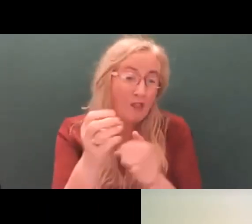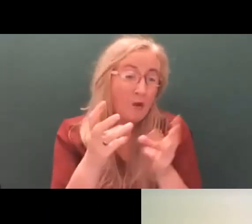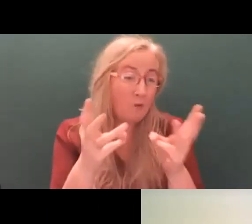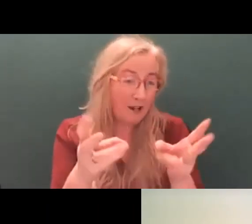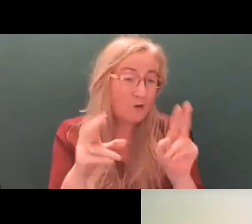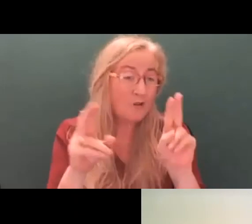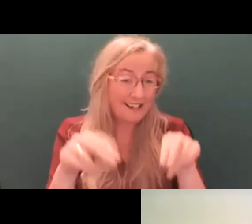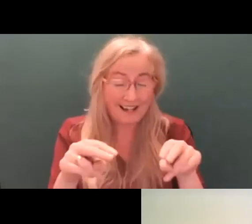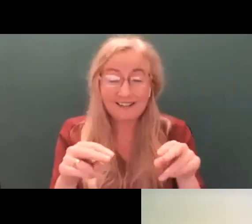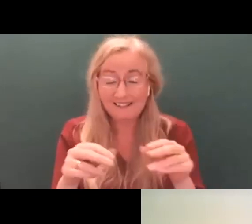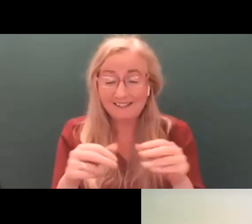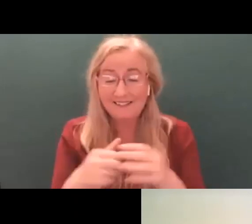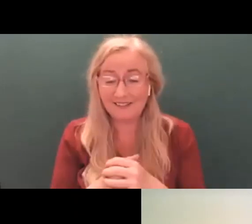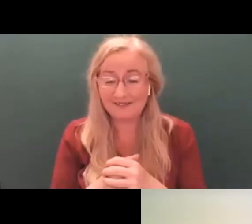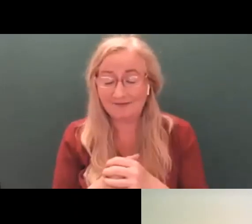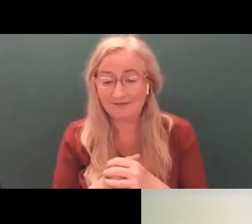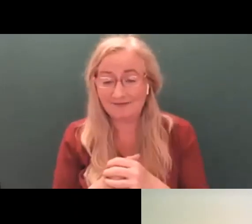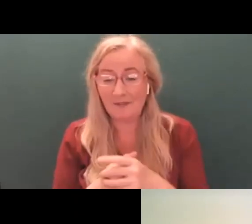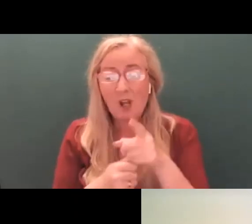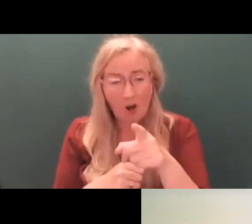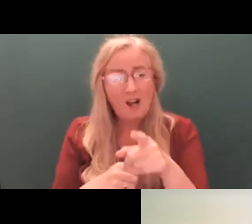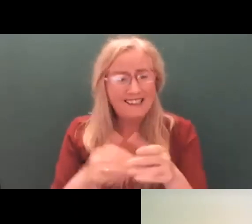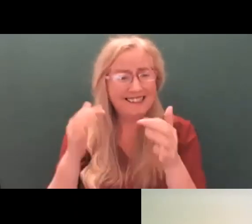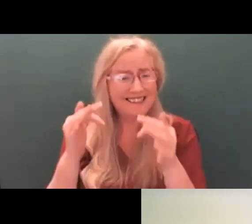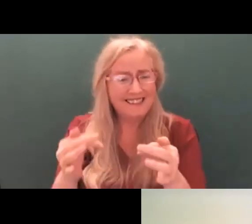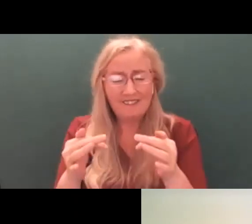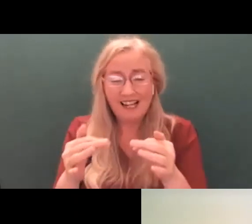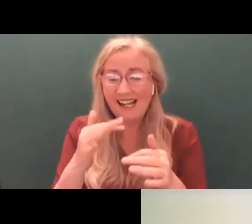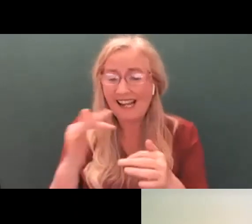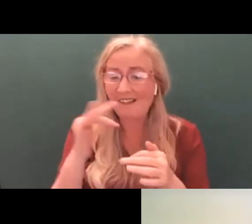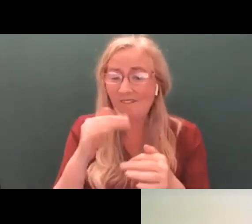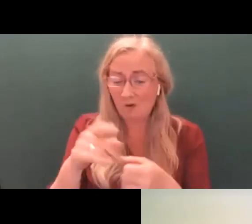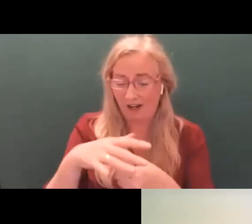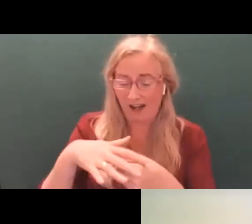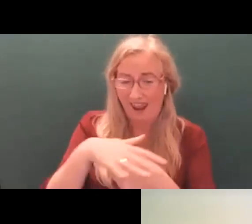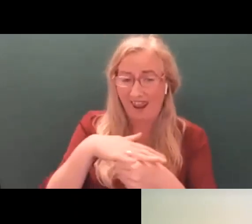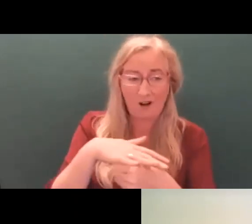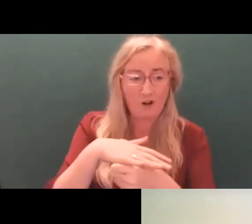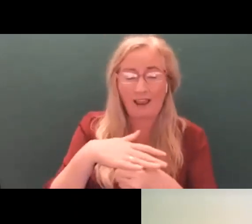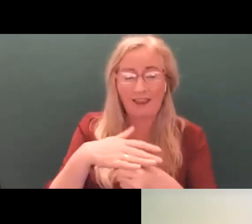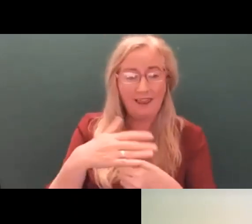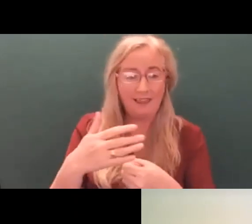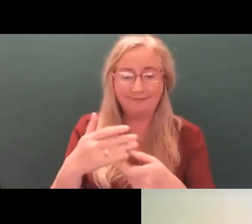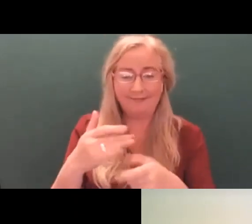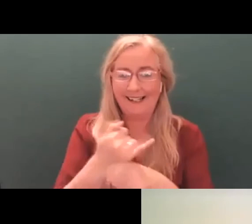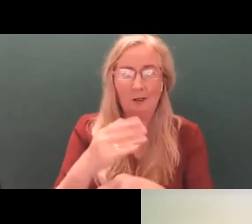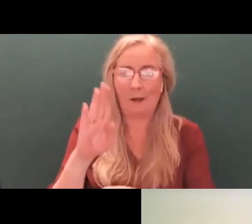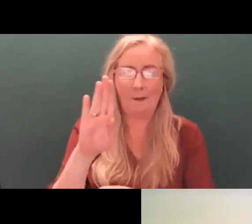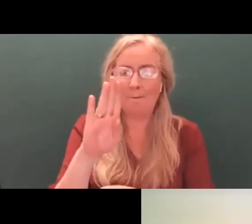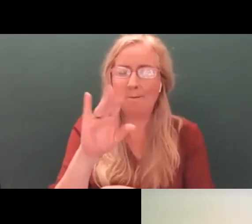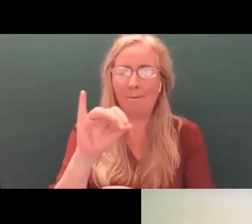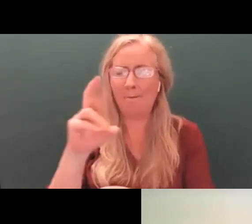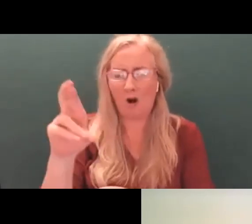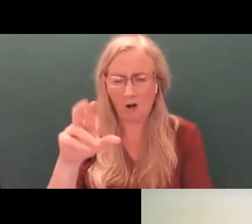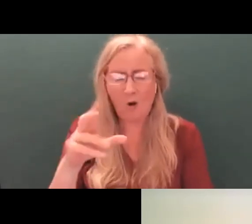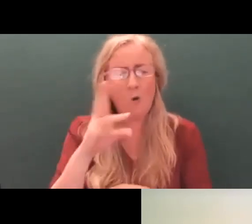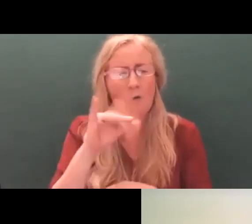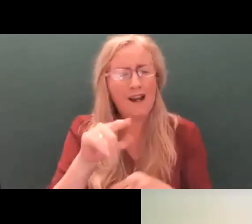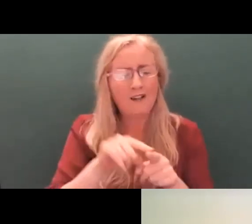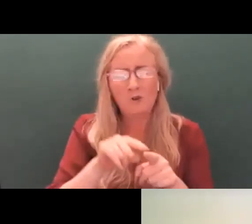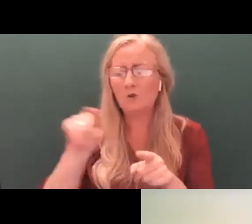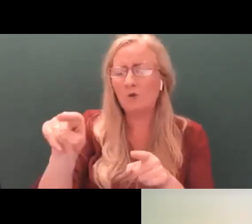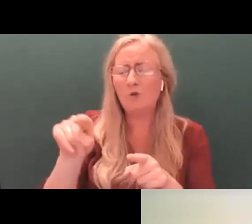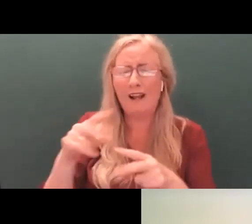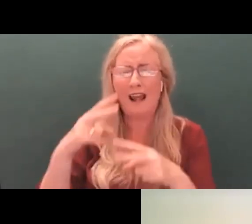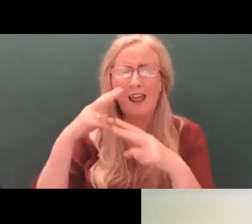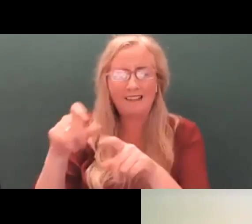out. Yes, I would say reach out to other, you know, if you're an archaeological society and you're in Birr or wherever, reach out to an archaeological society in